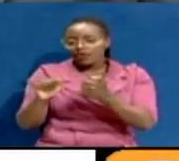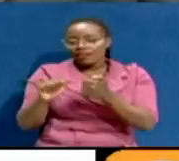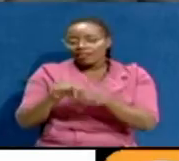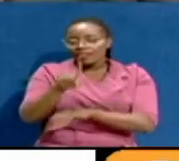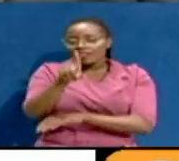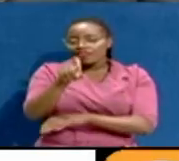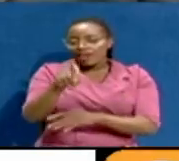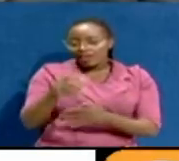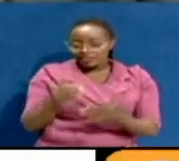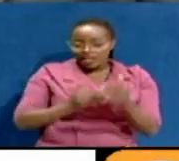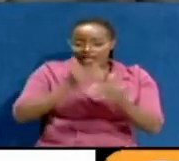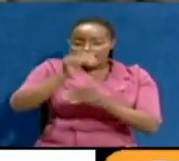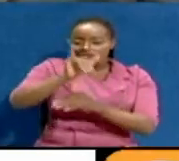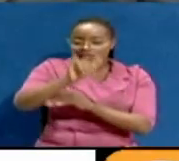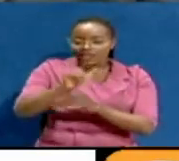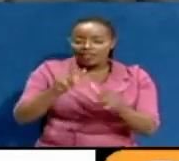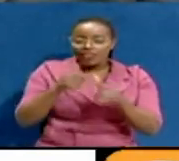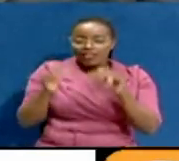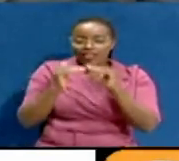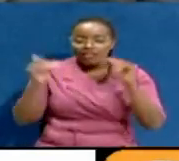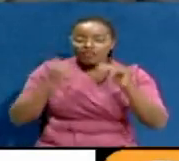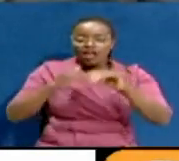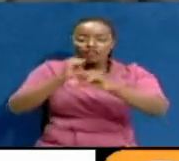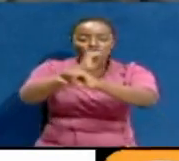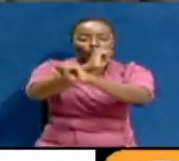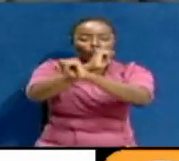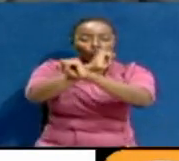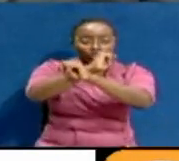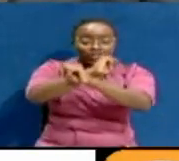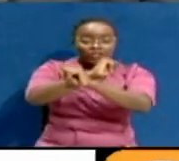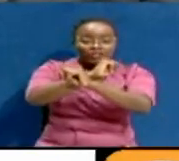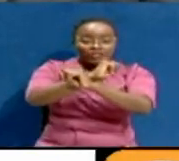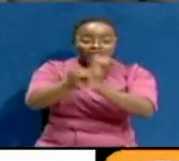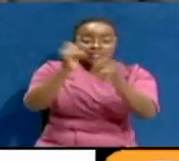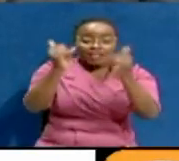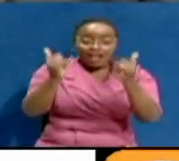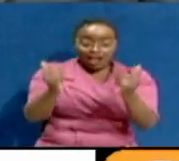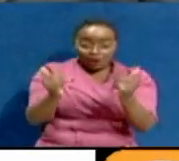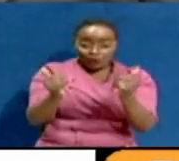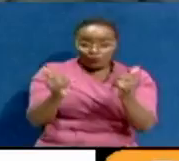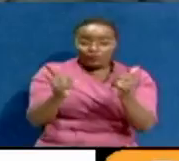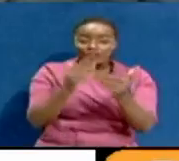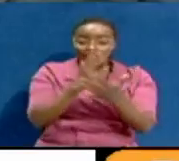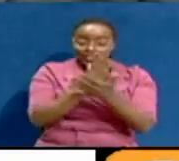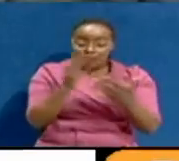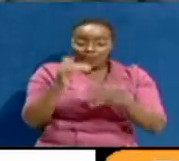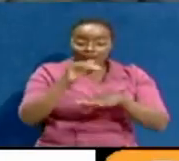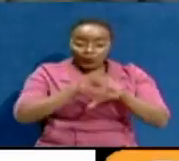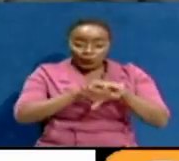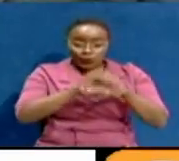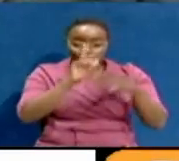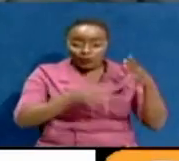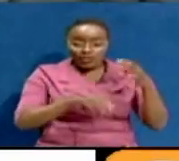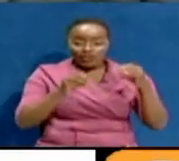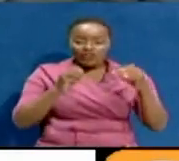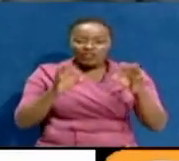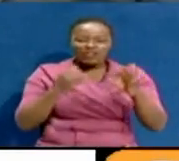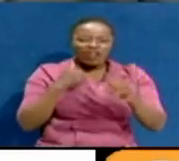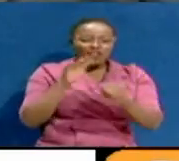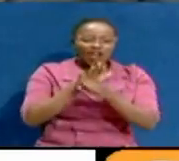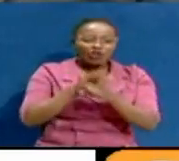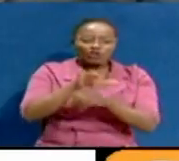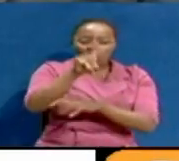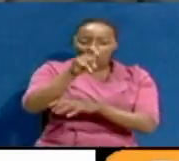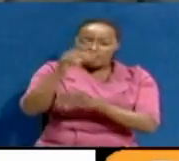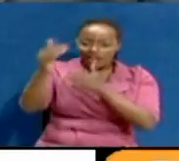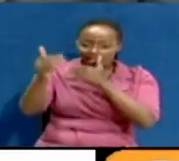virus. So after that, you get that level of protection. Now, the catch is, as long as there's not a lot of the